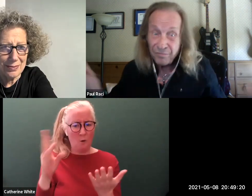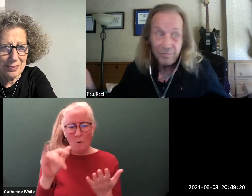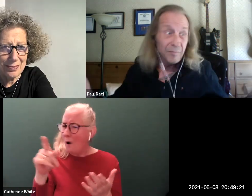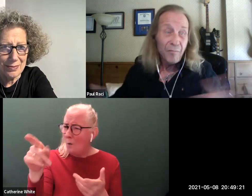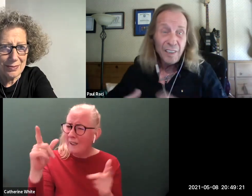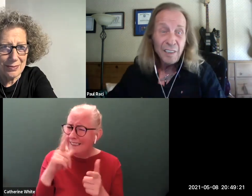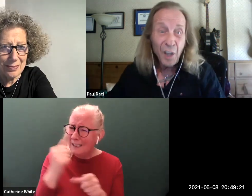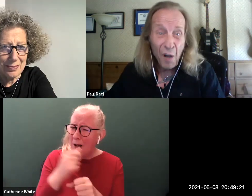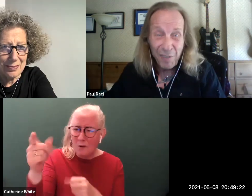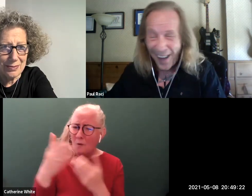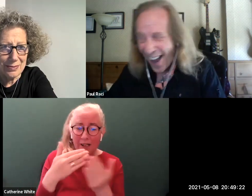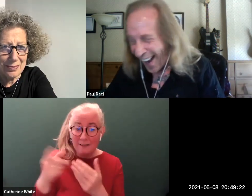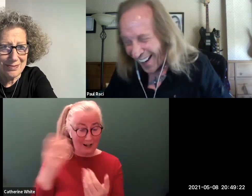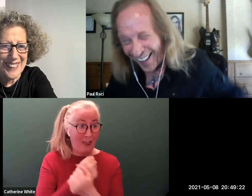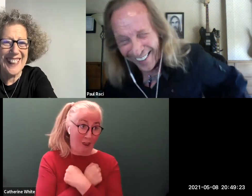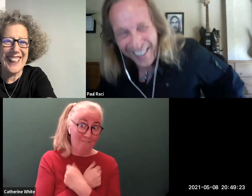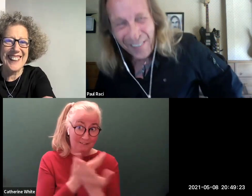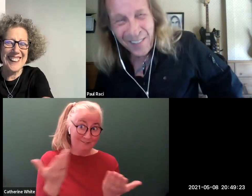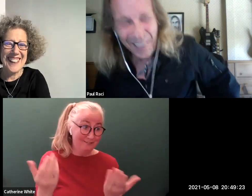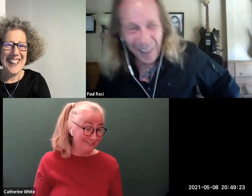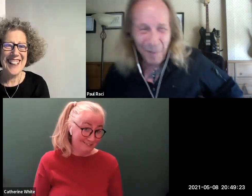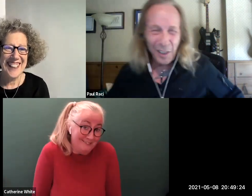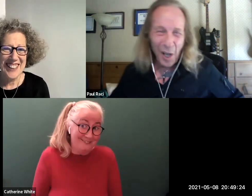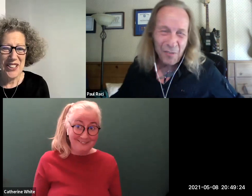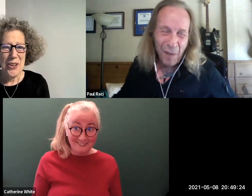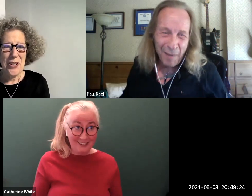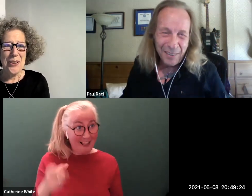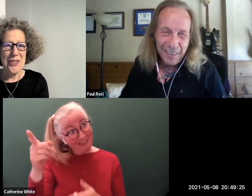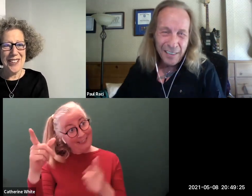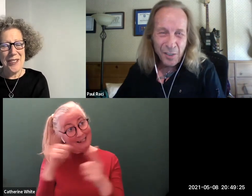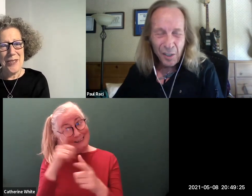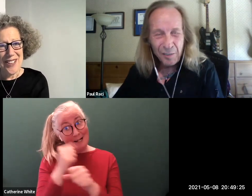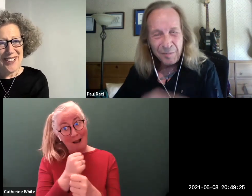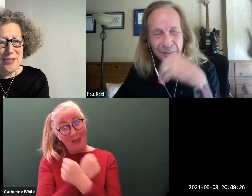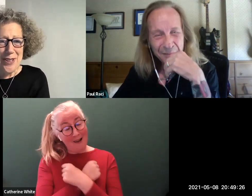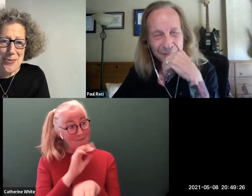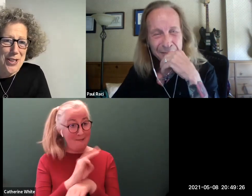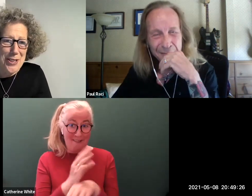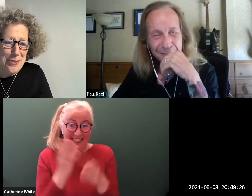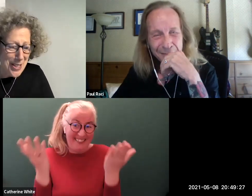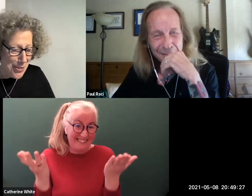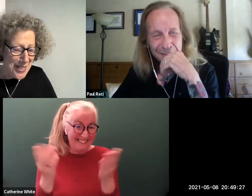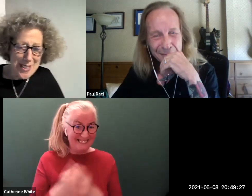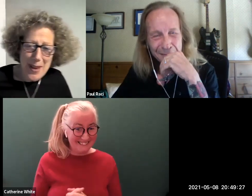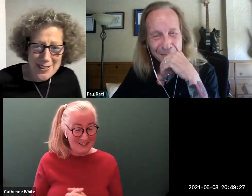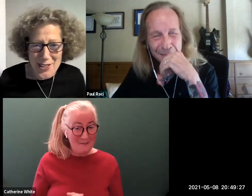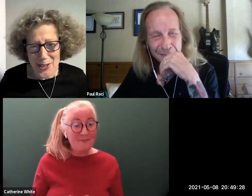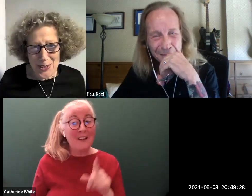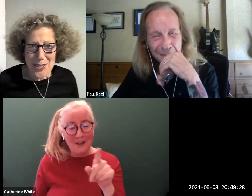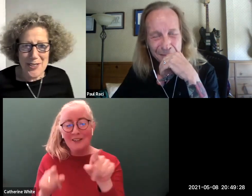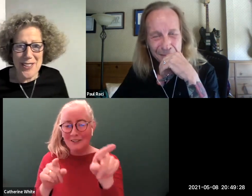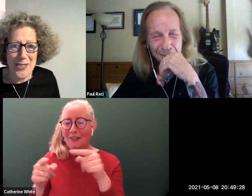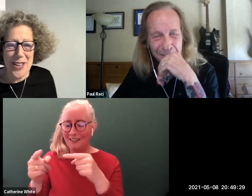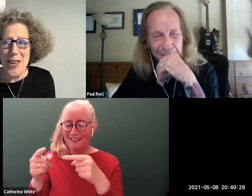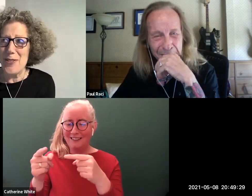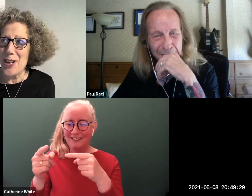about? Love. They're singing about love, Mom. That's all. Which brings us back